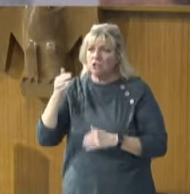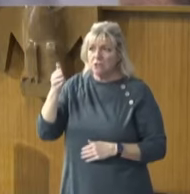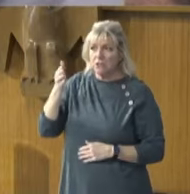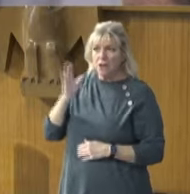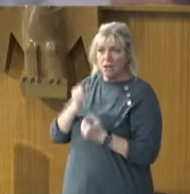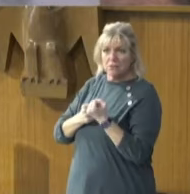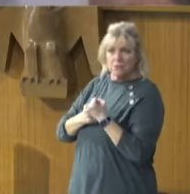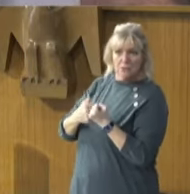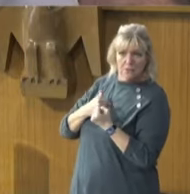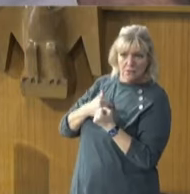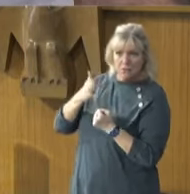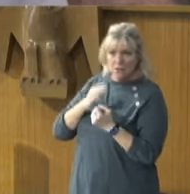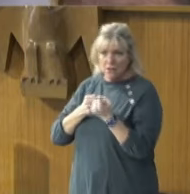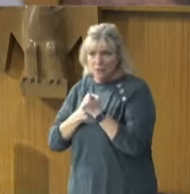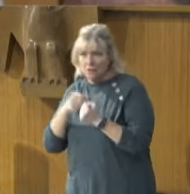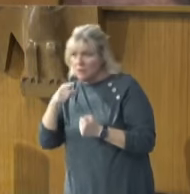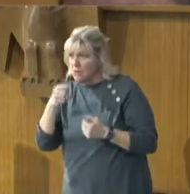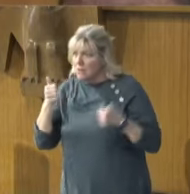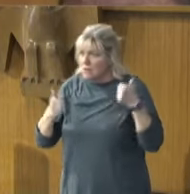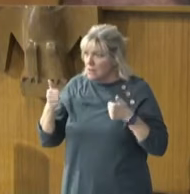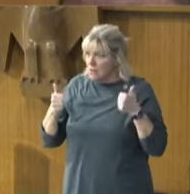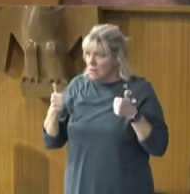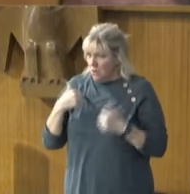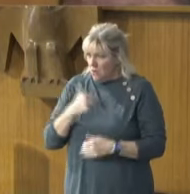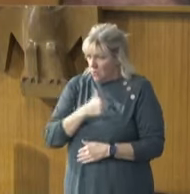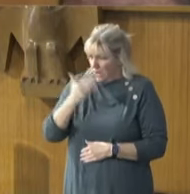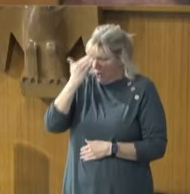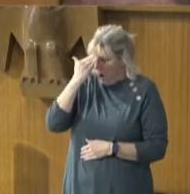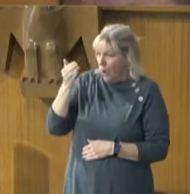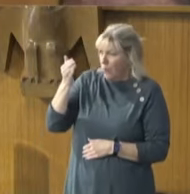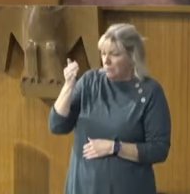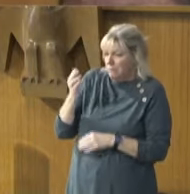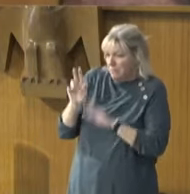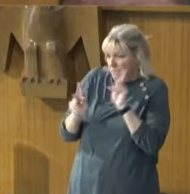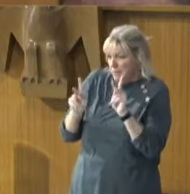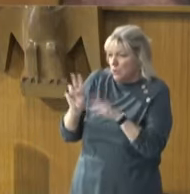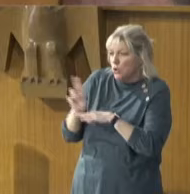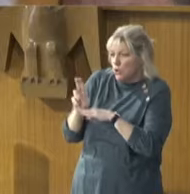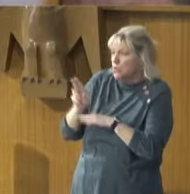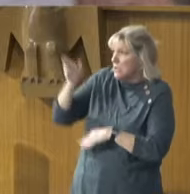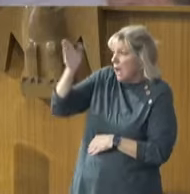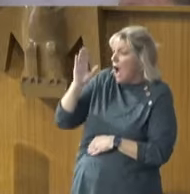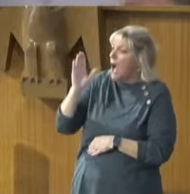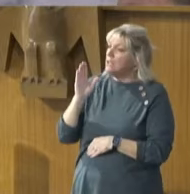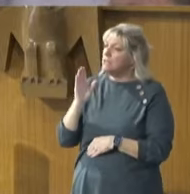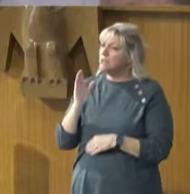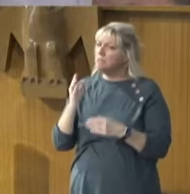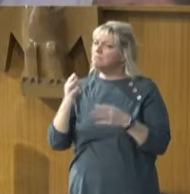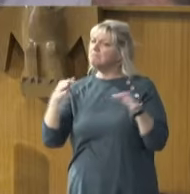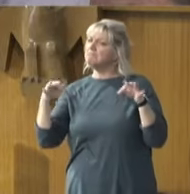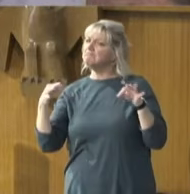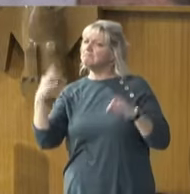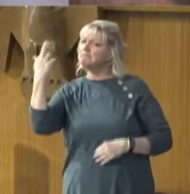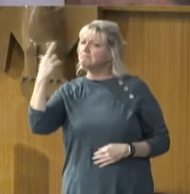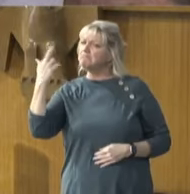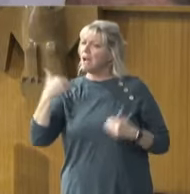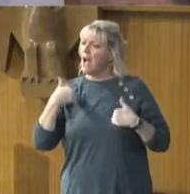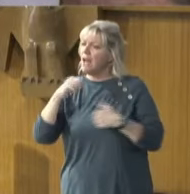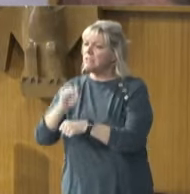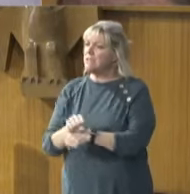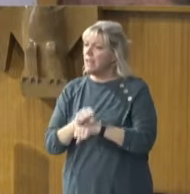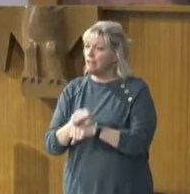side, and we know full well that God was used to justify slavery then, just as God is used to justify